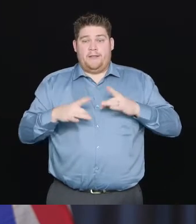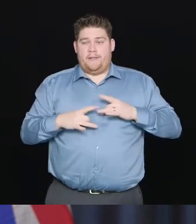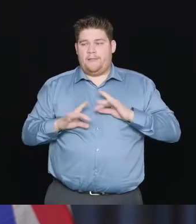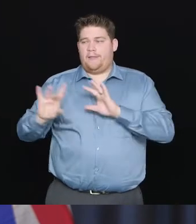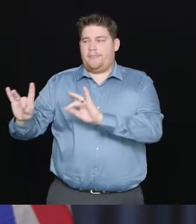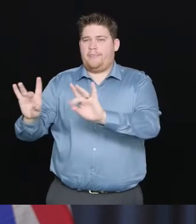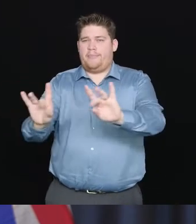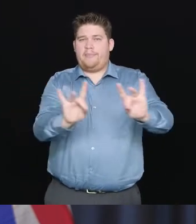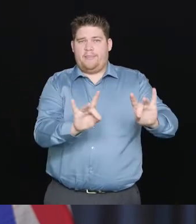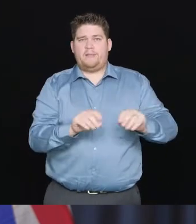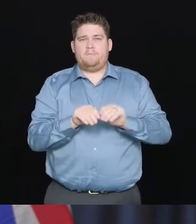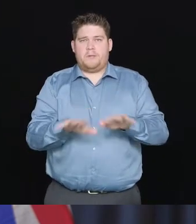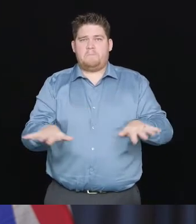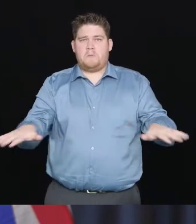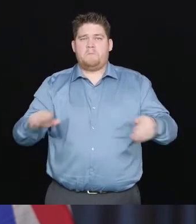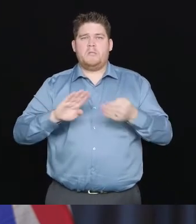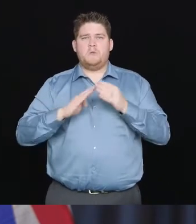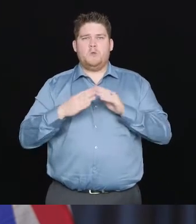Hi, Doctor.